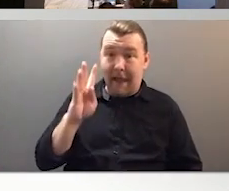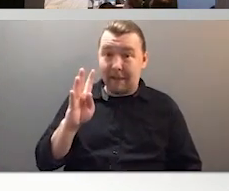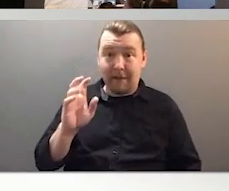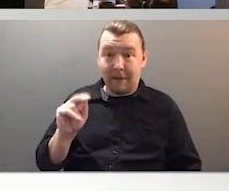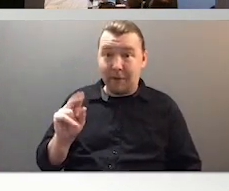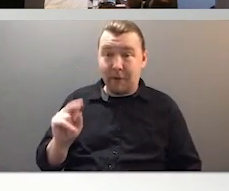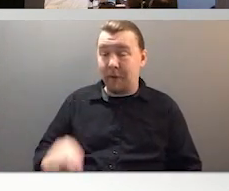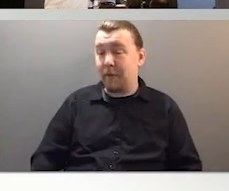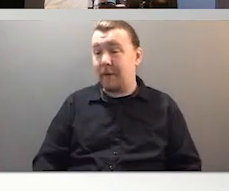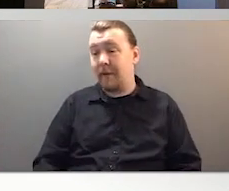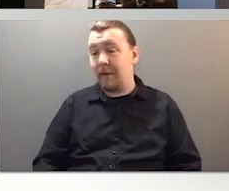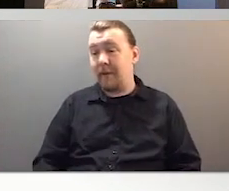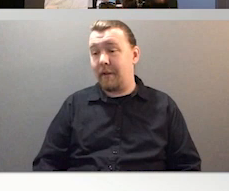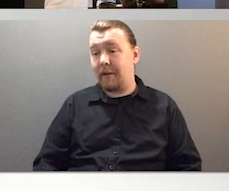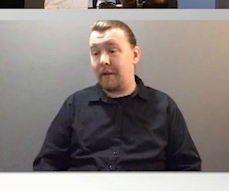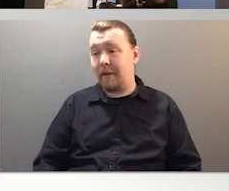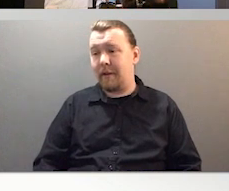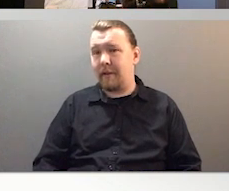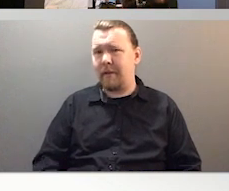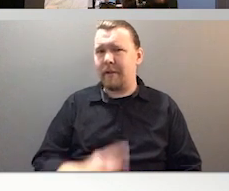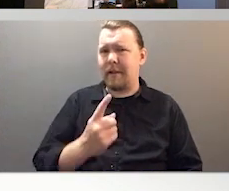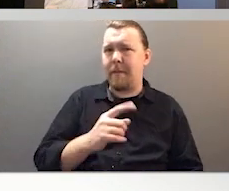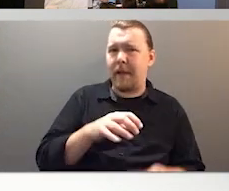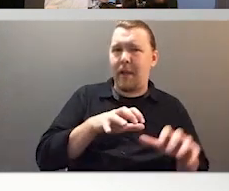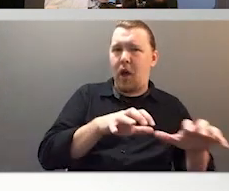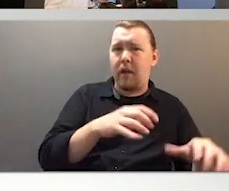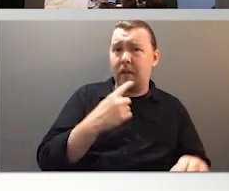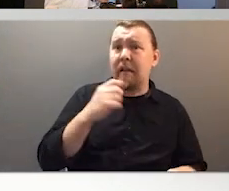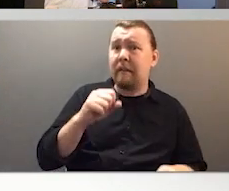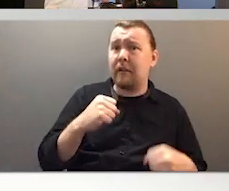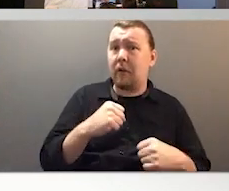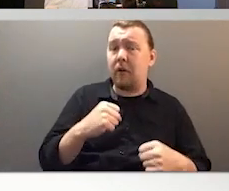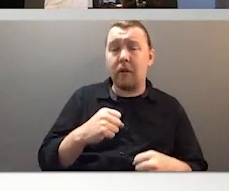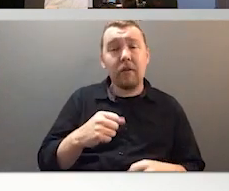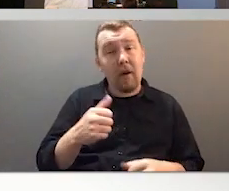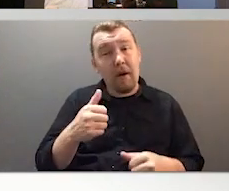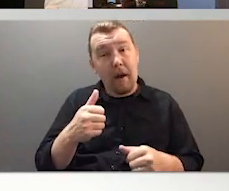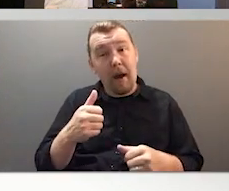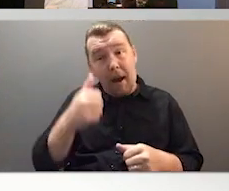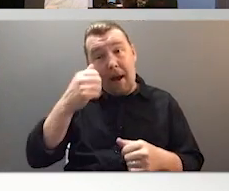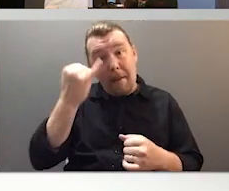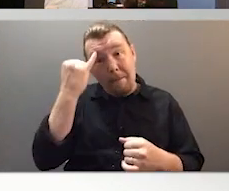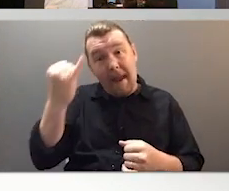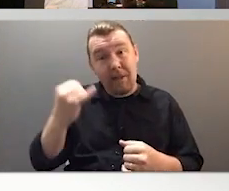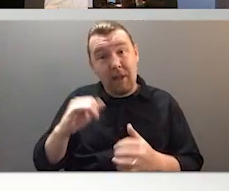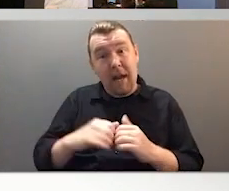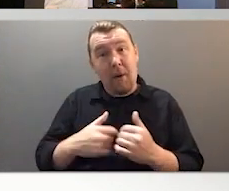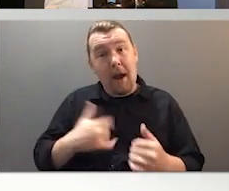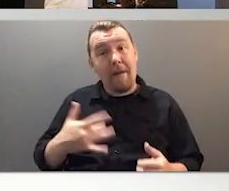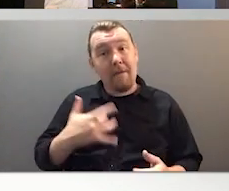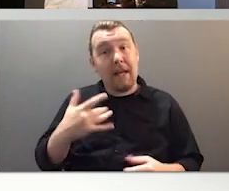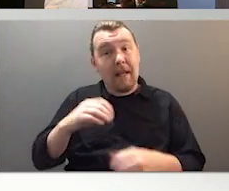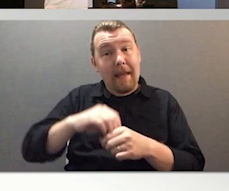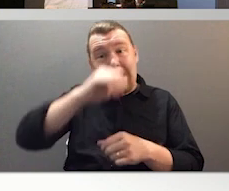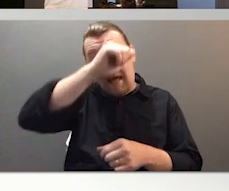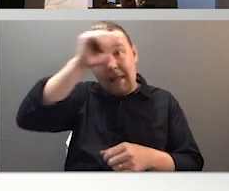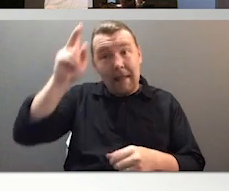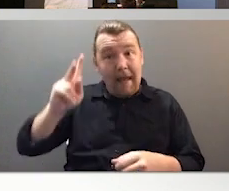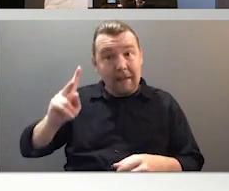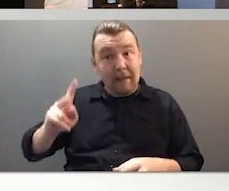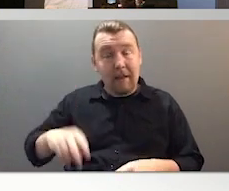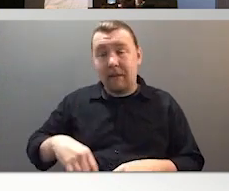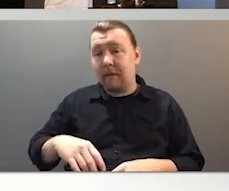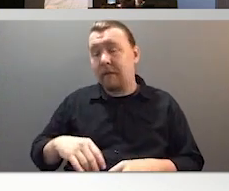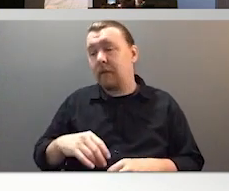cold. Thank you. Like my hands are imagine the Raynaud's in Alaska. So I had a student that came to me who was 12, and